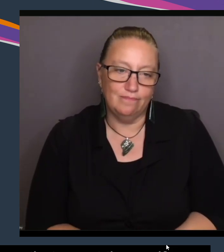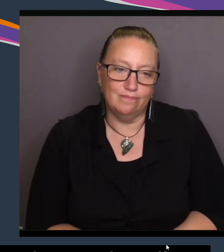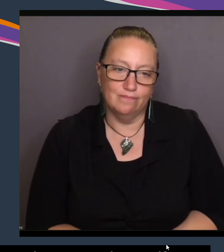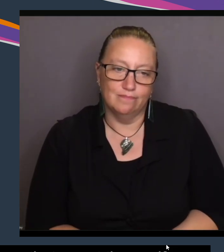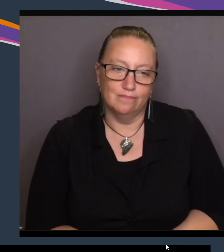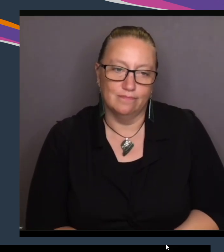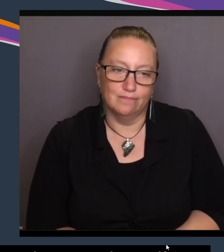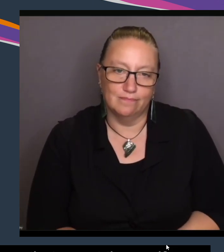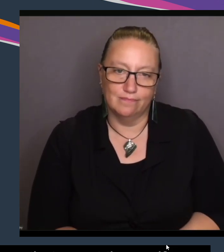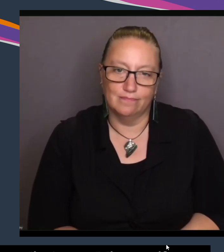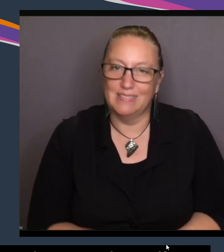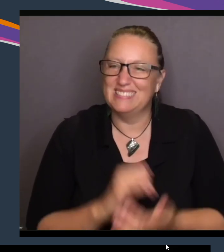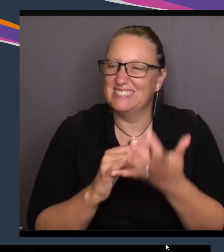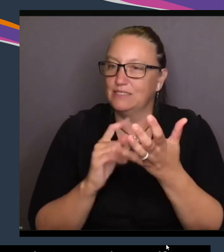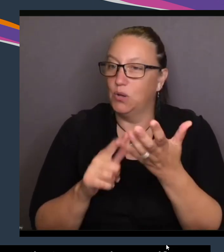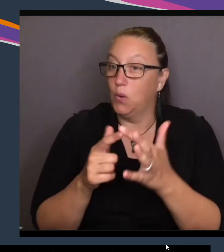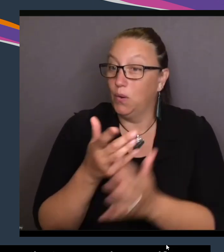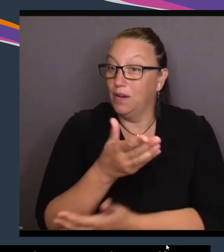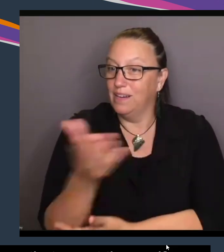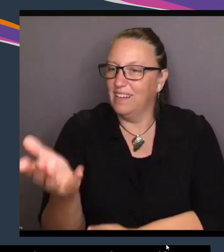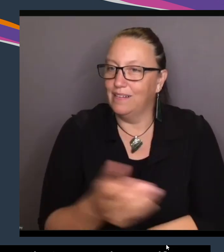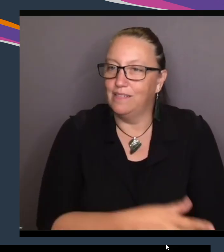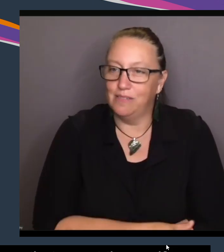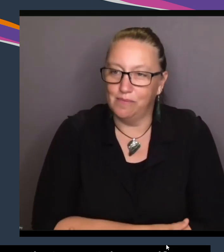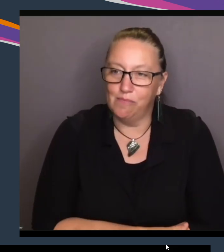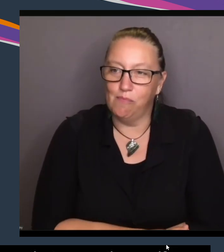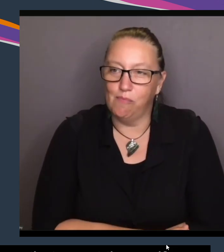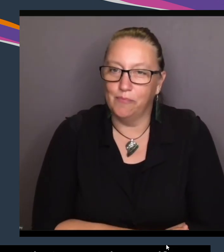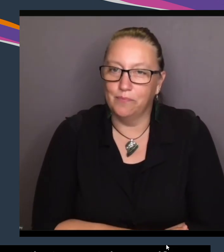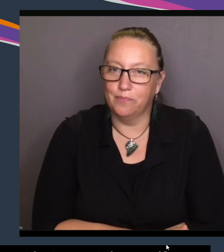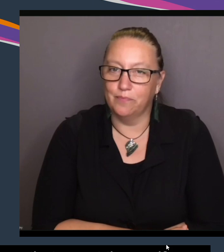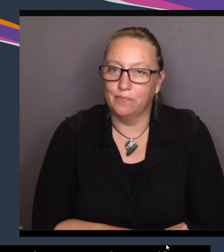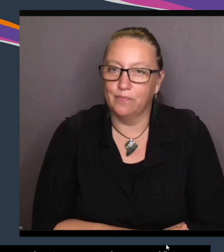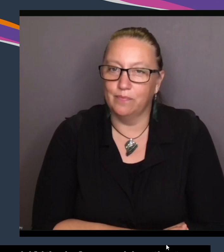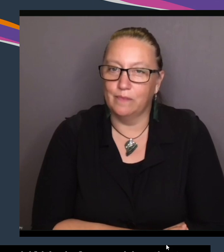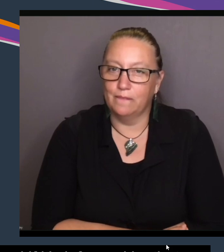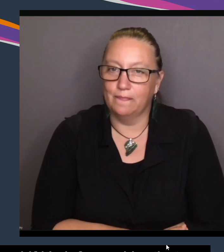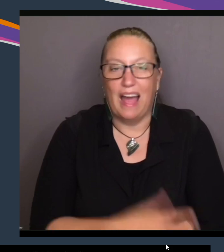Over to you, Sue. Anything online?